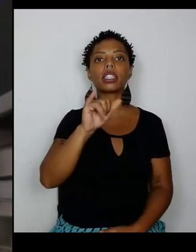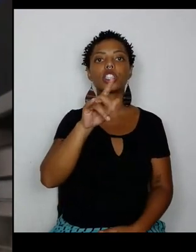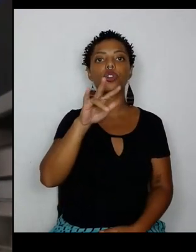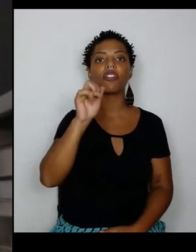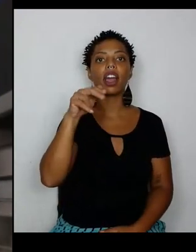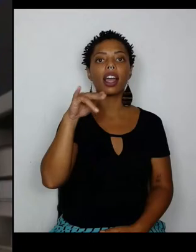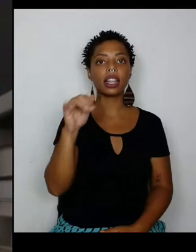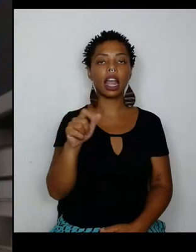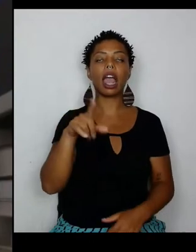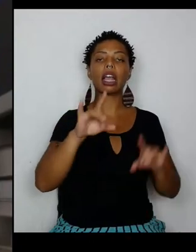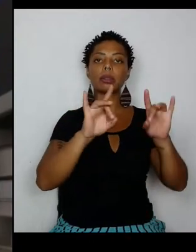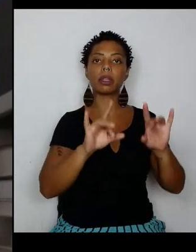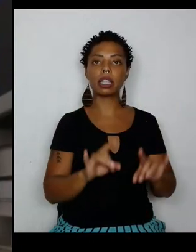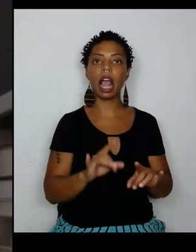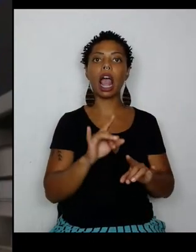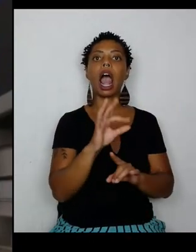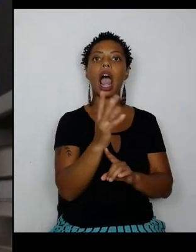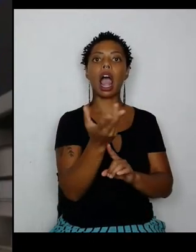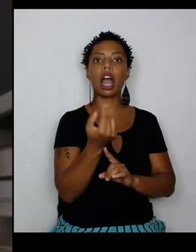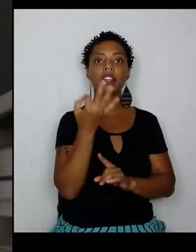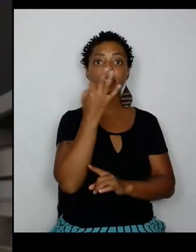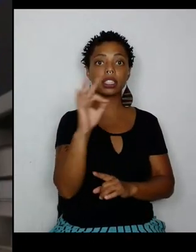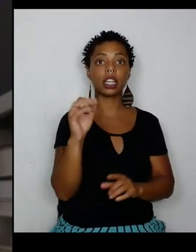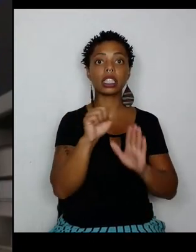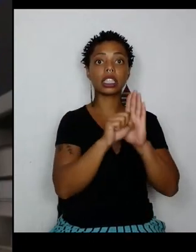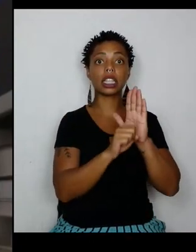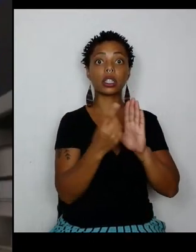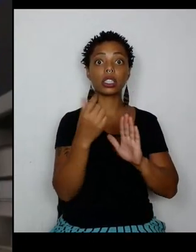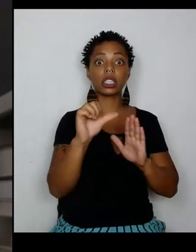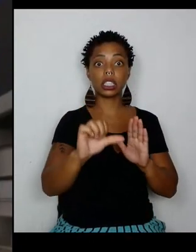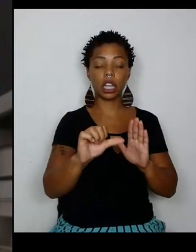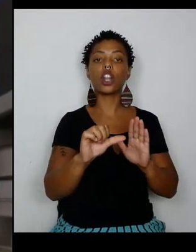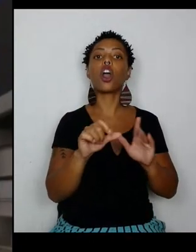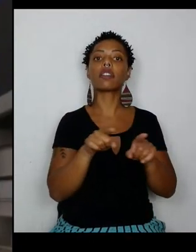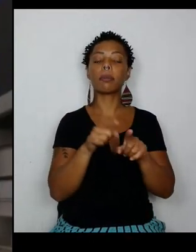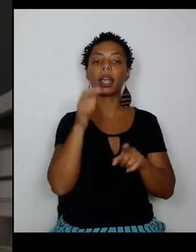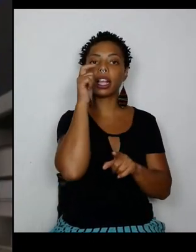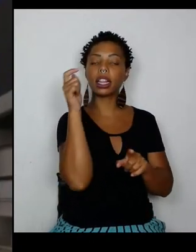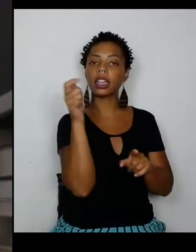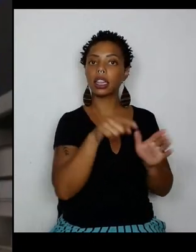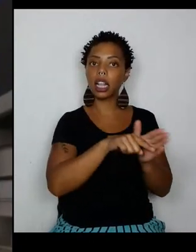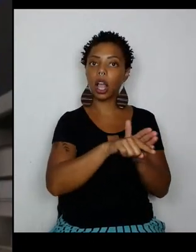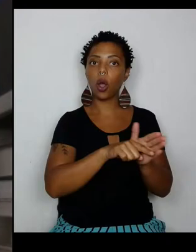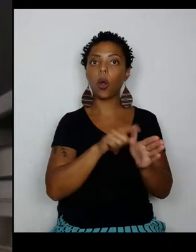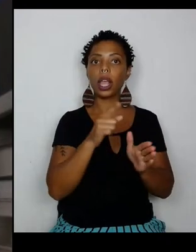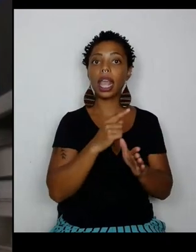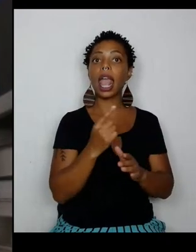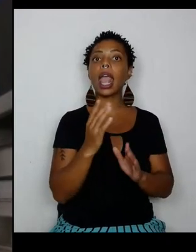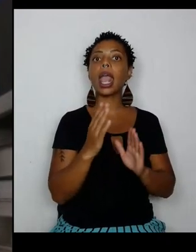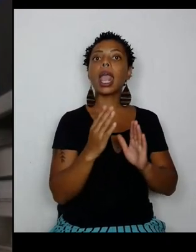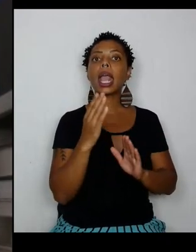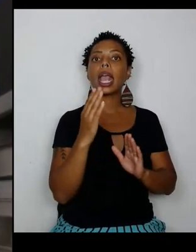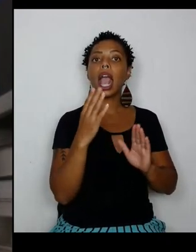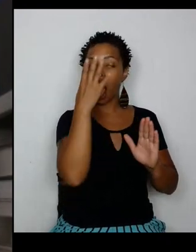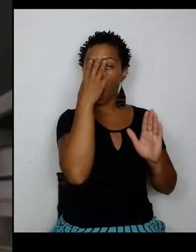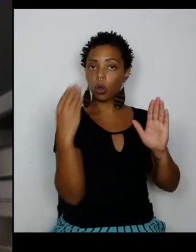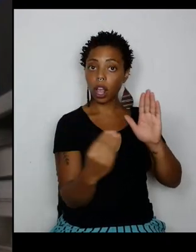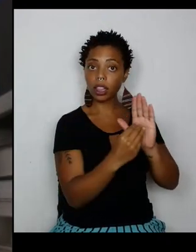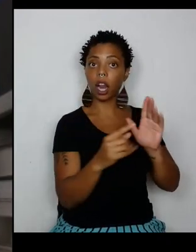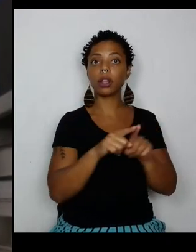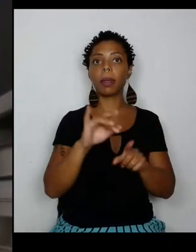pennsylvania us she's an expert in the 19th century french art her research interests include